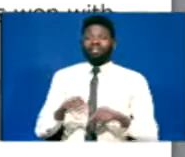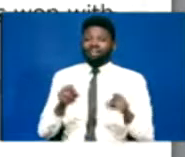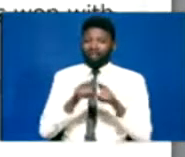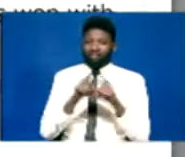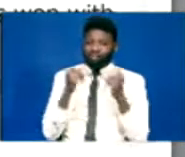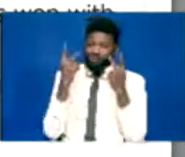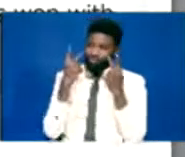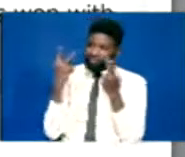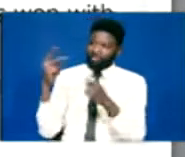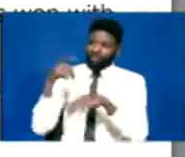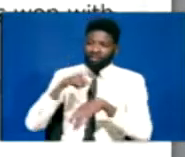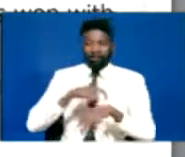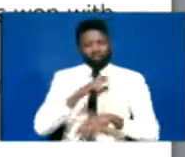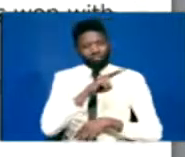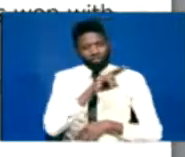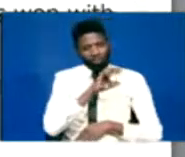between